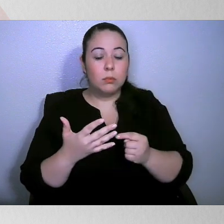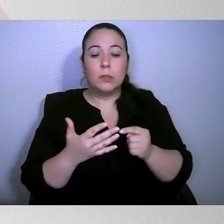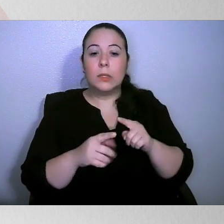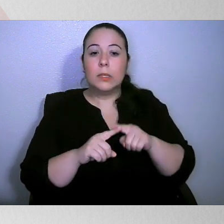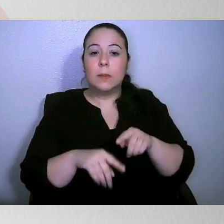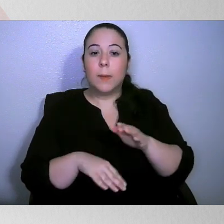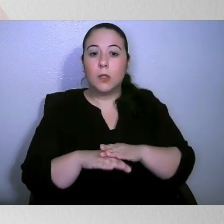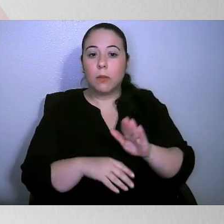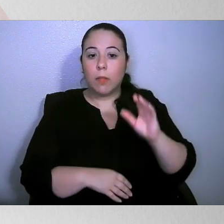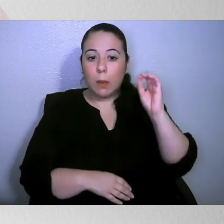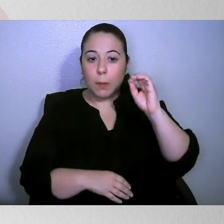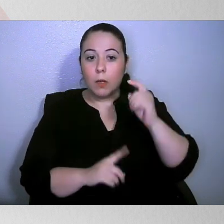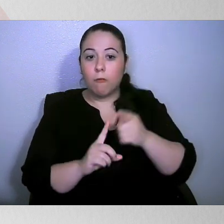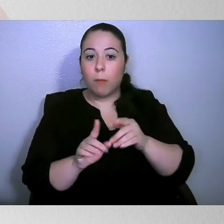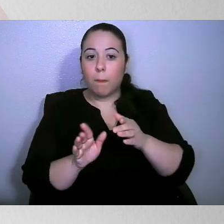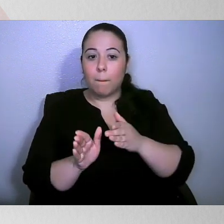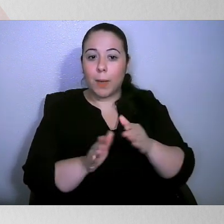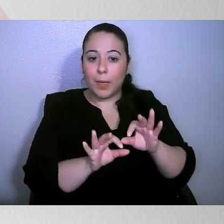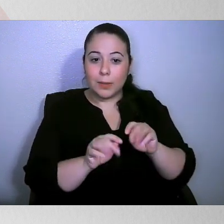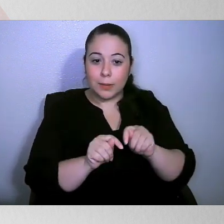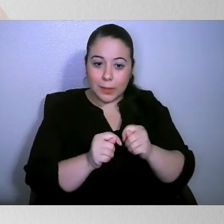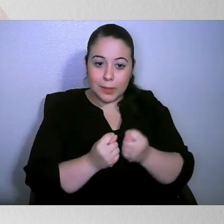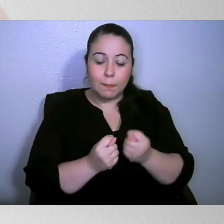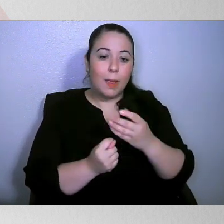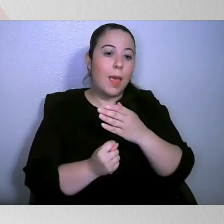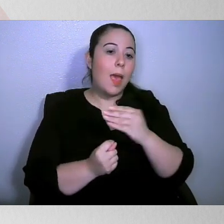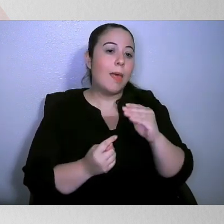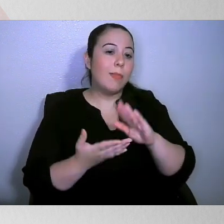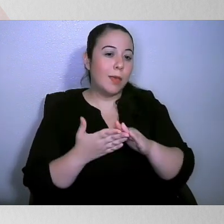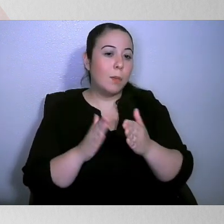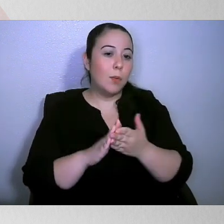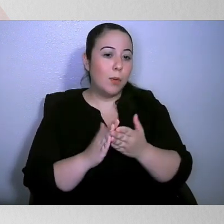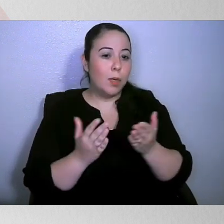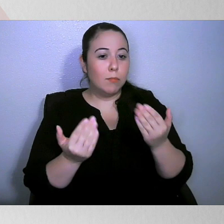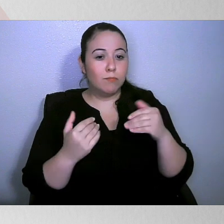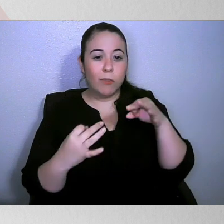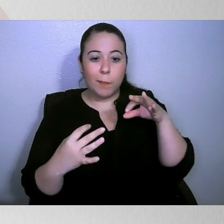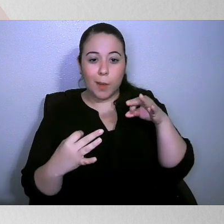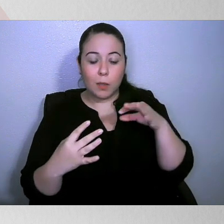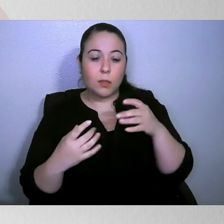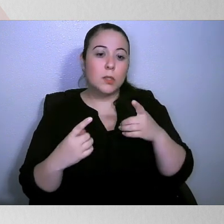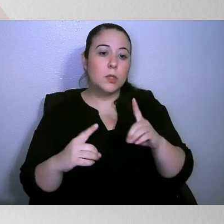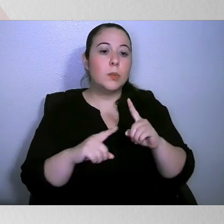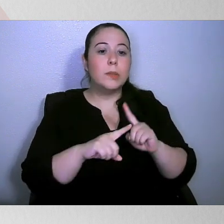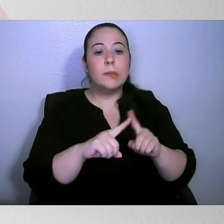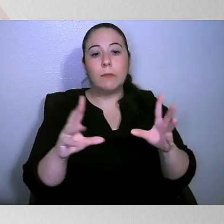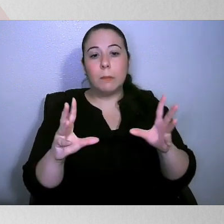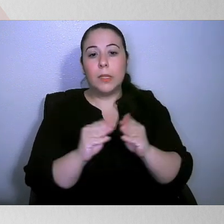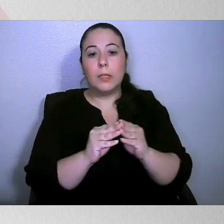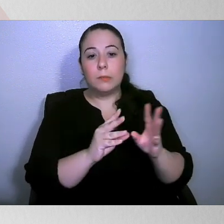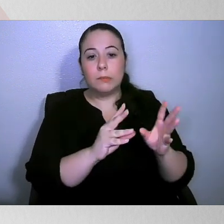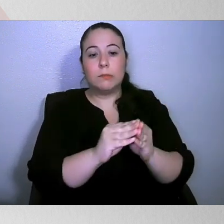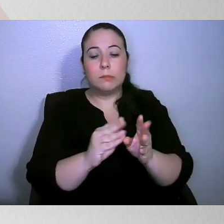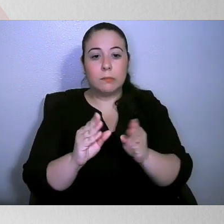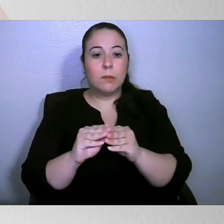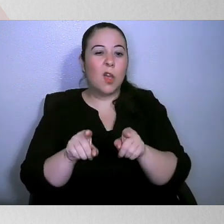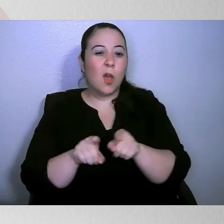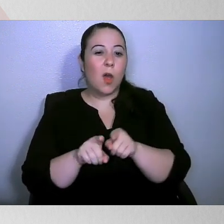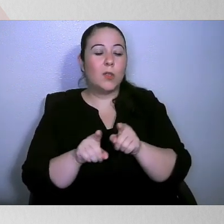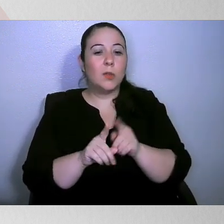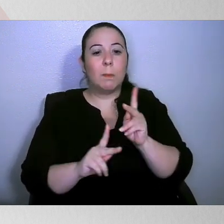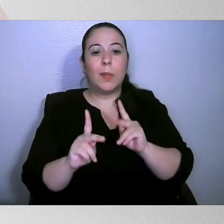planning team and the community during planning-related activities or exercises at different meetings and from responses to